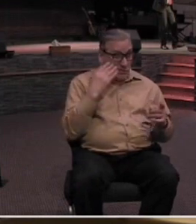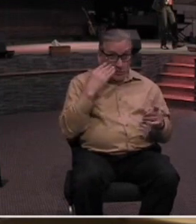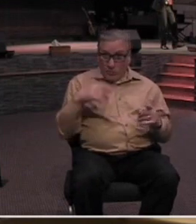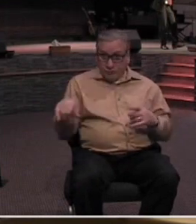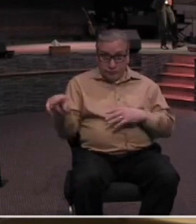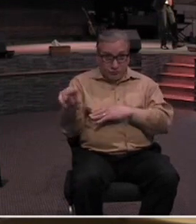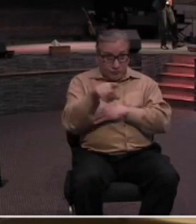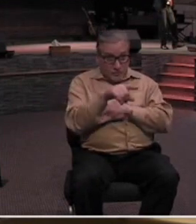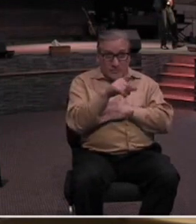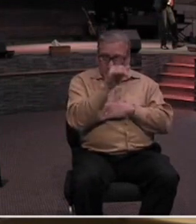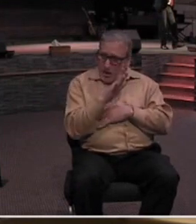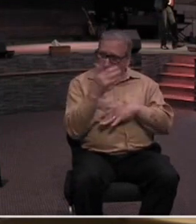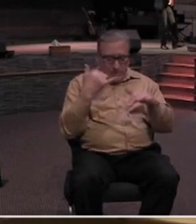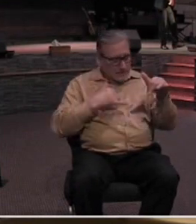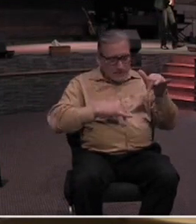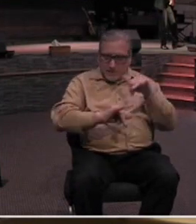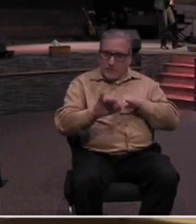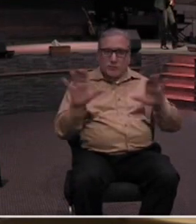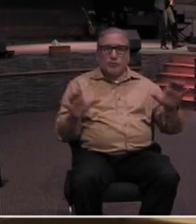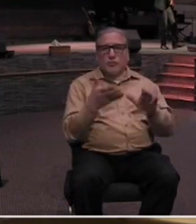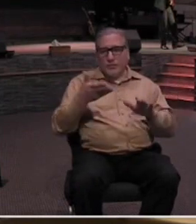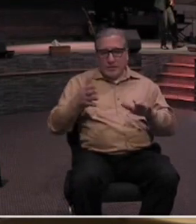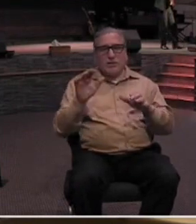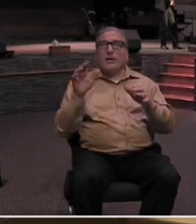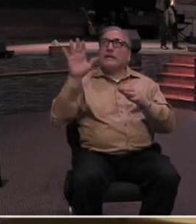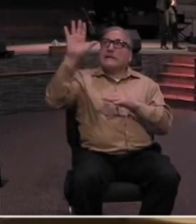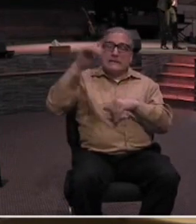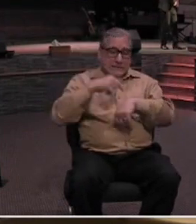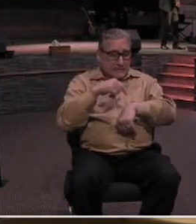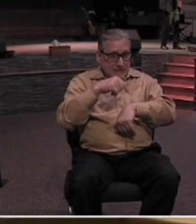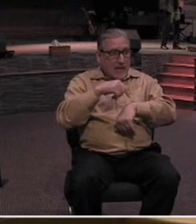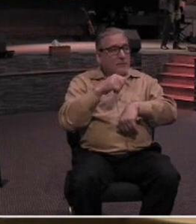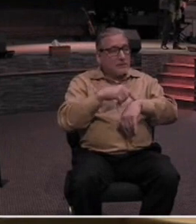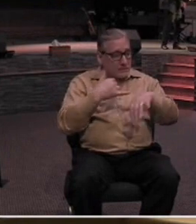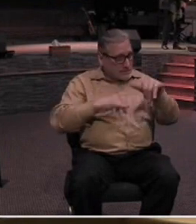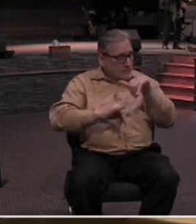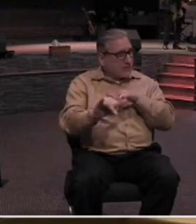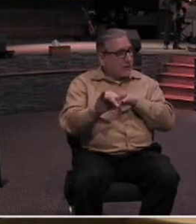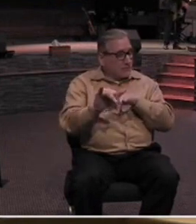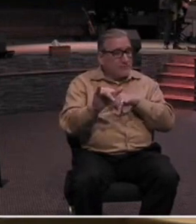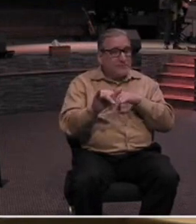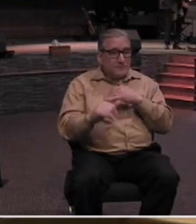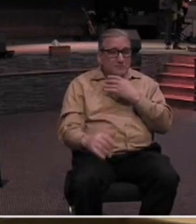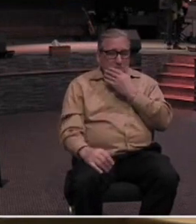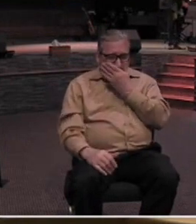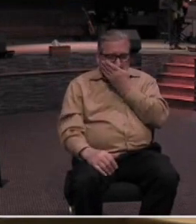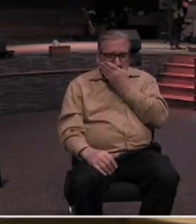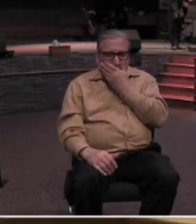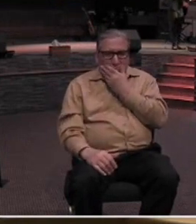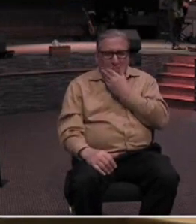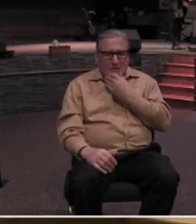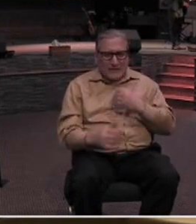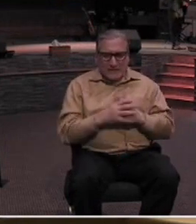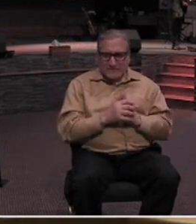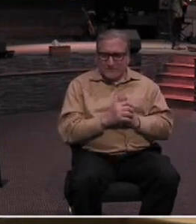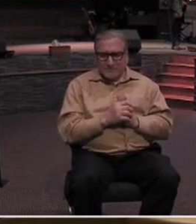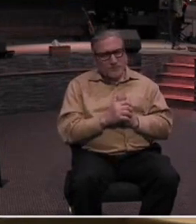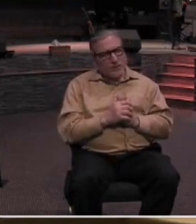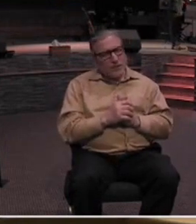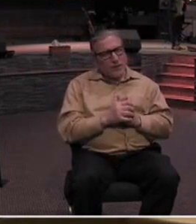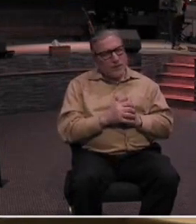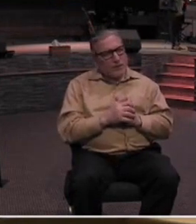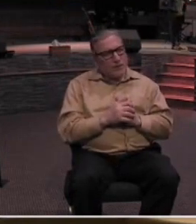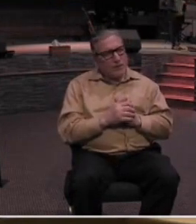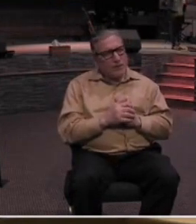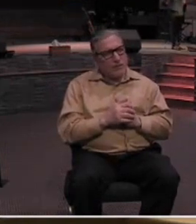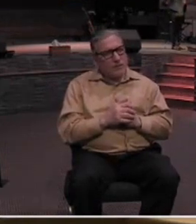still an on-time God? I said, does anybody believe that God is still an on-time God? Can you shout hallelujah? I come to remind somebody